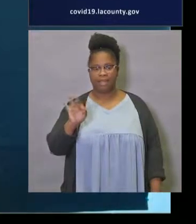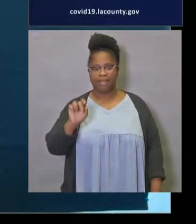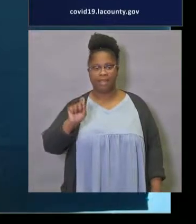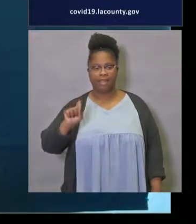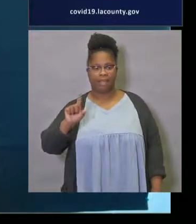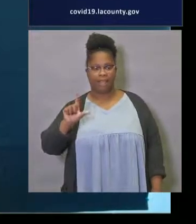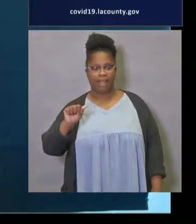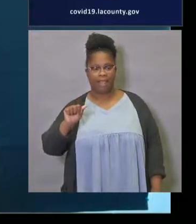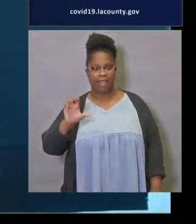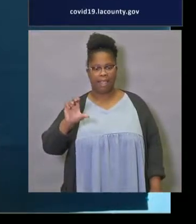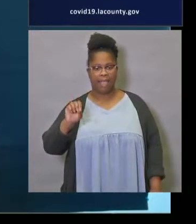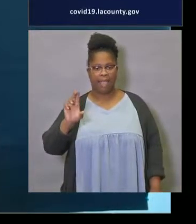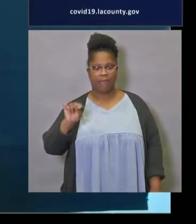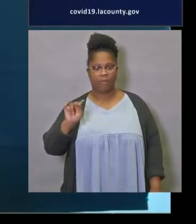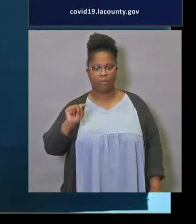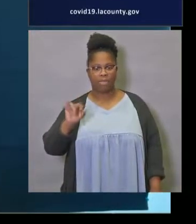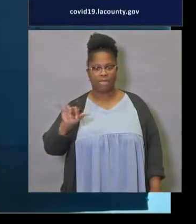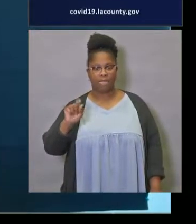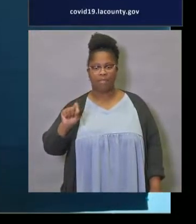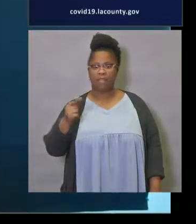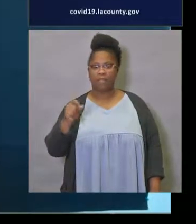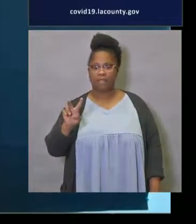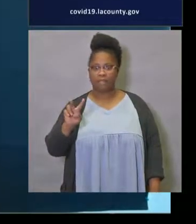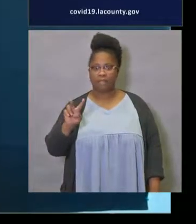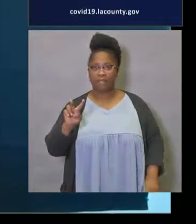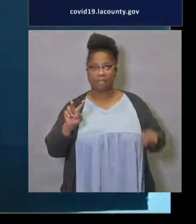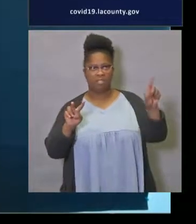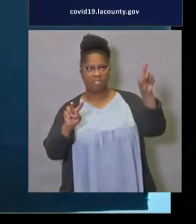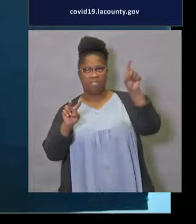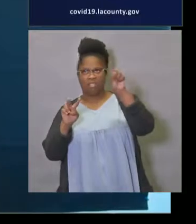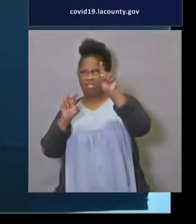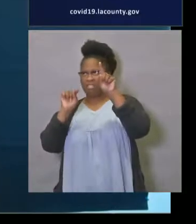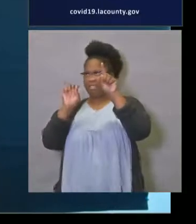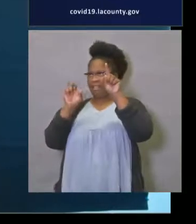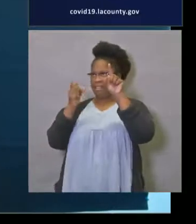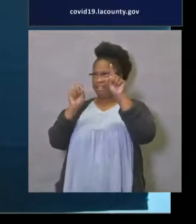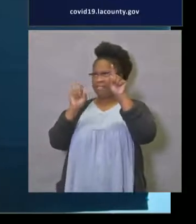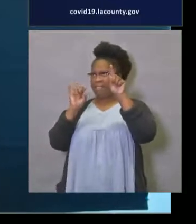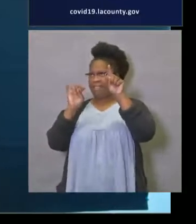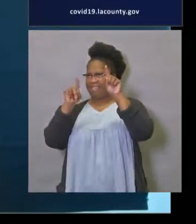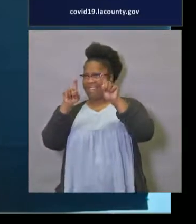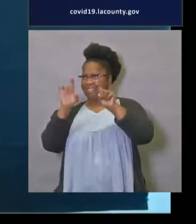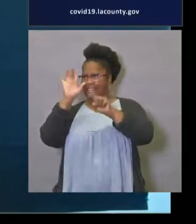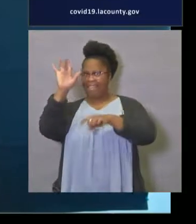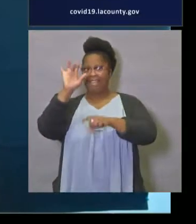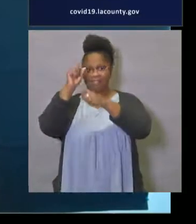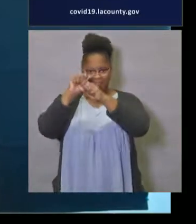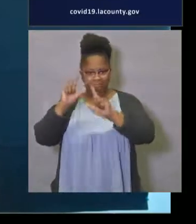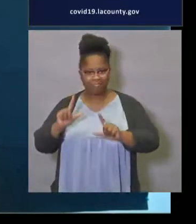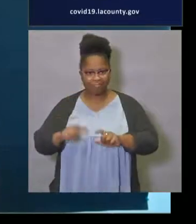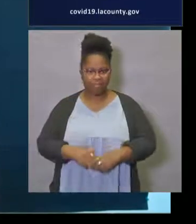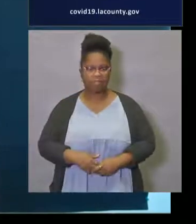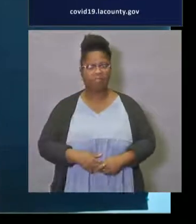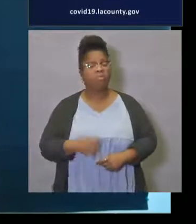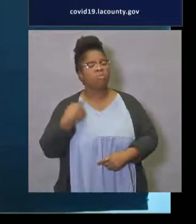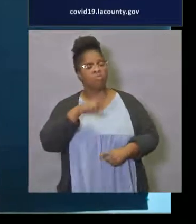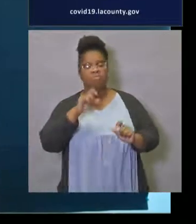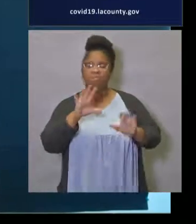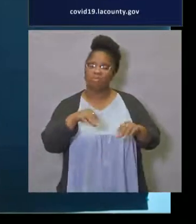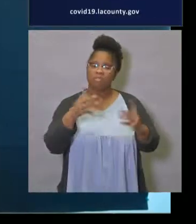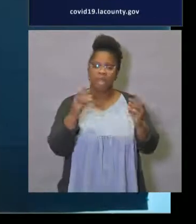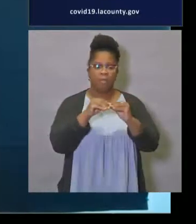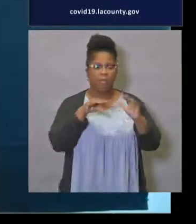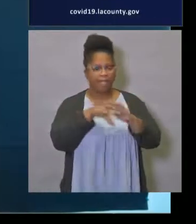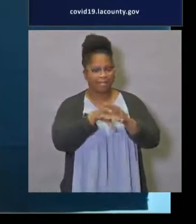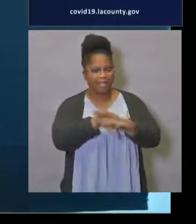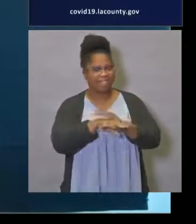covid19.lacounty.gov, and then click on testing. This type of dedicated investment is needed to increase testing access and is done in partnership